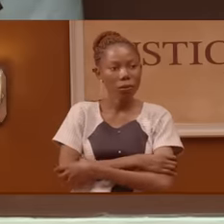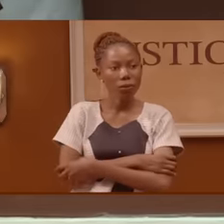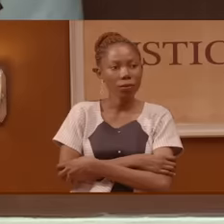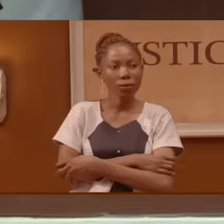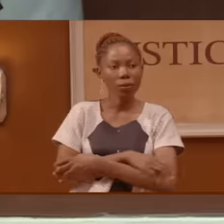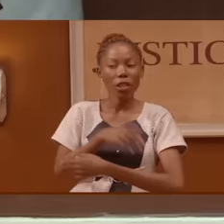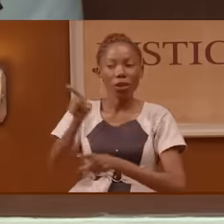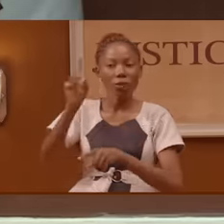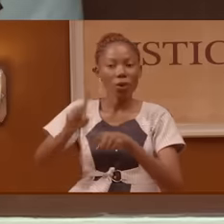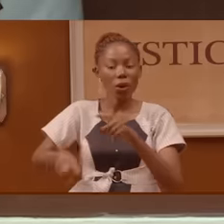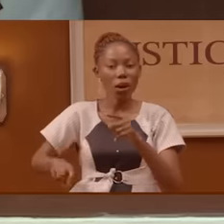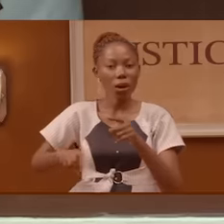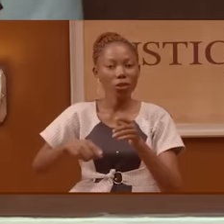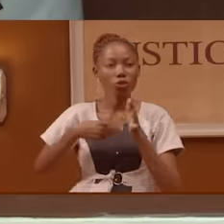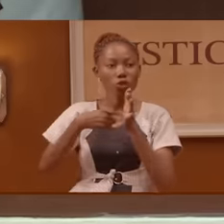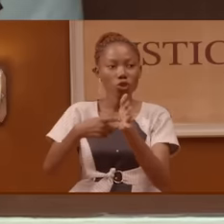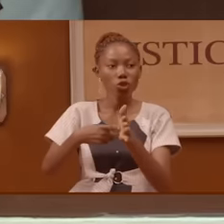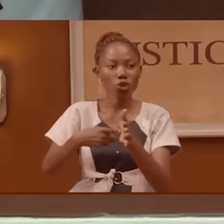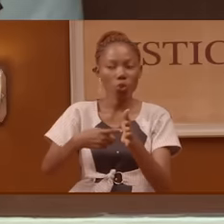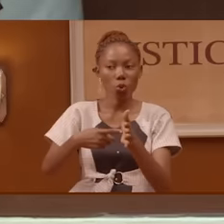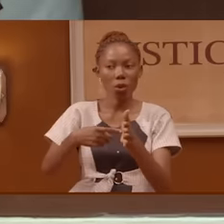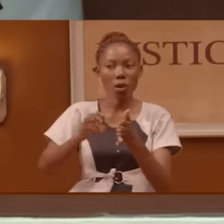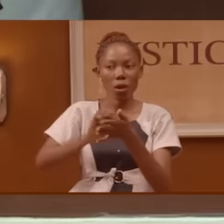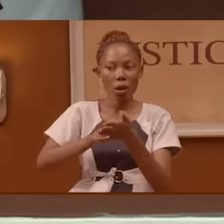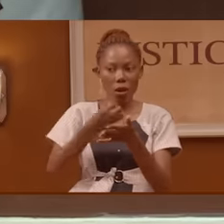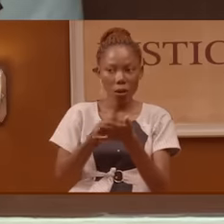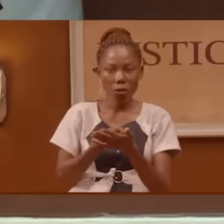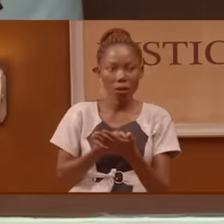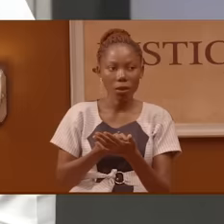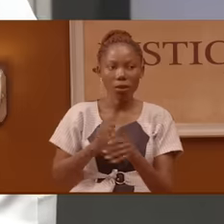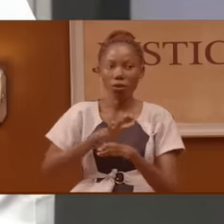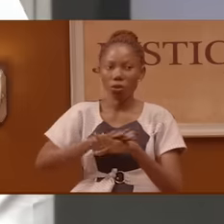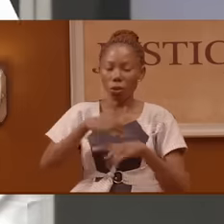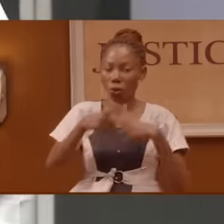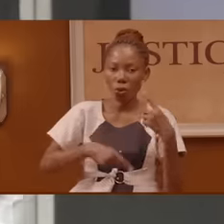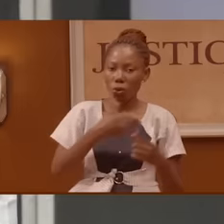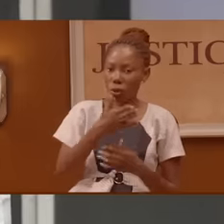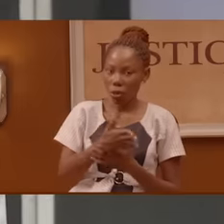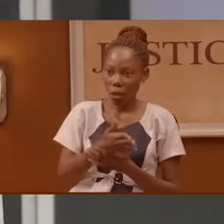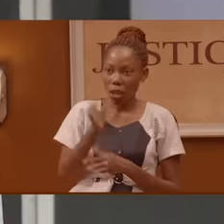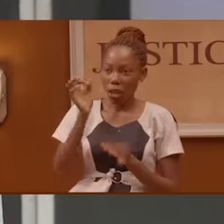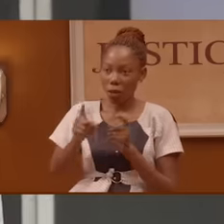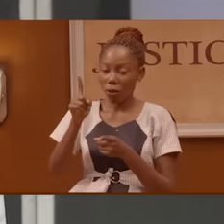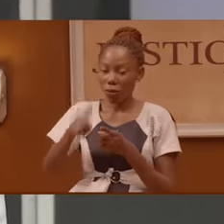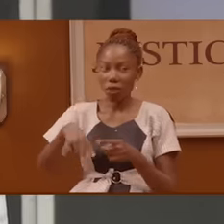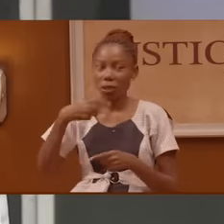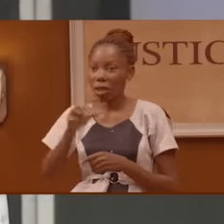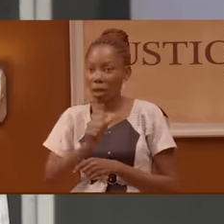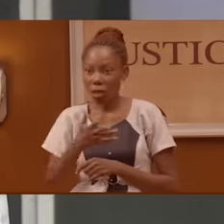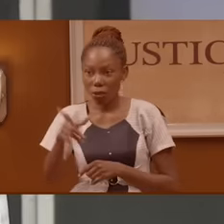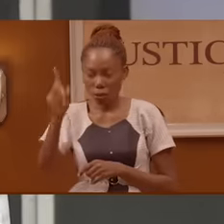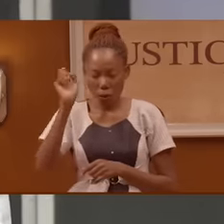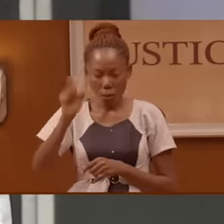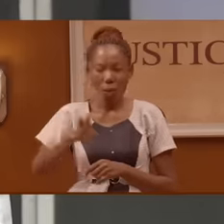If you can't prove it, don't even go there. Because whatever you allege, you must be able